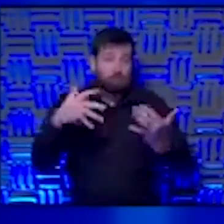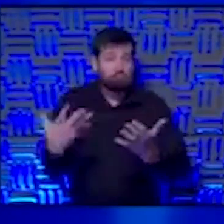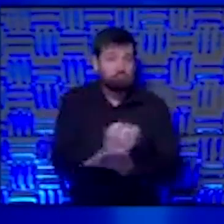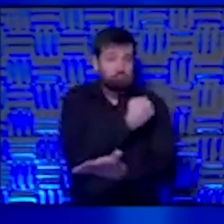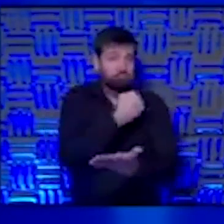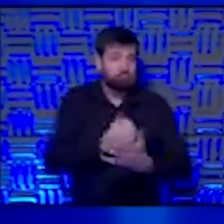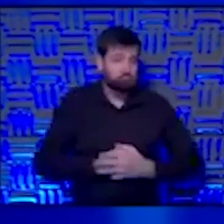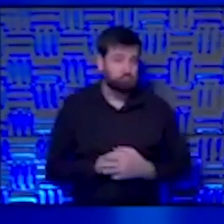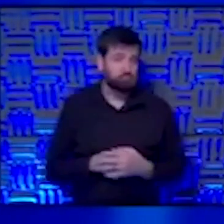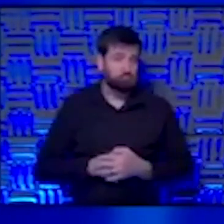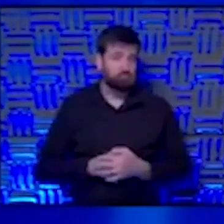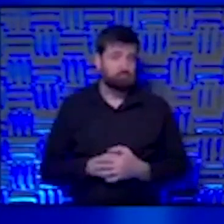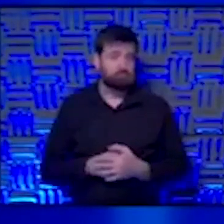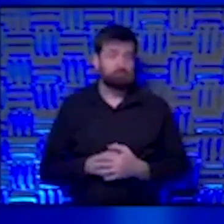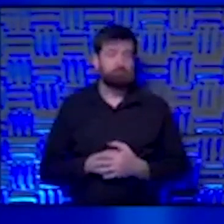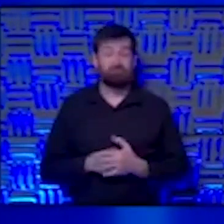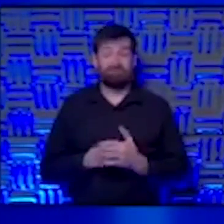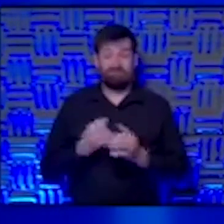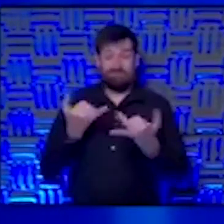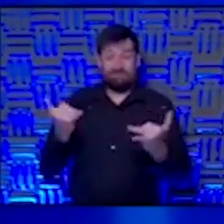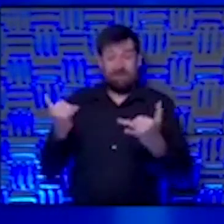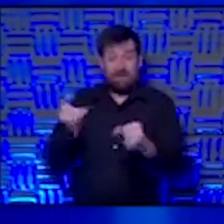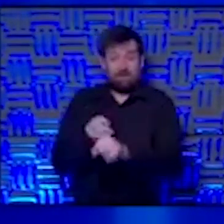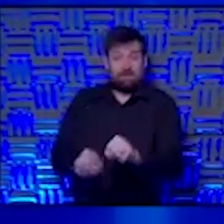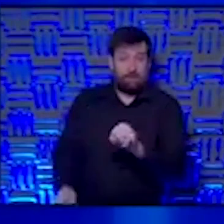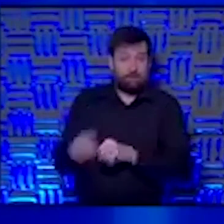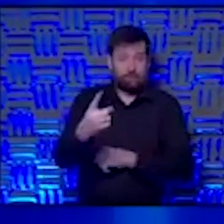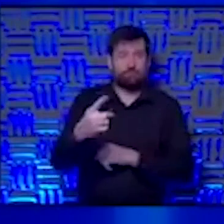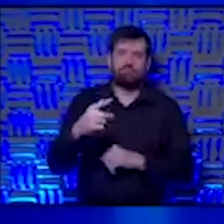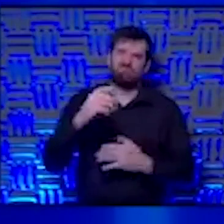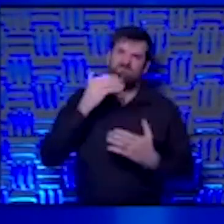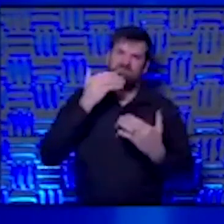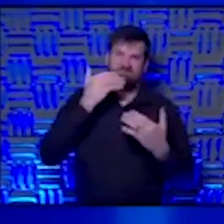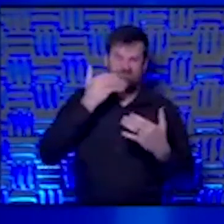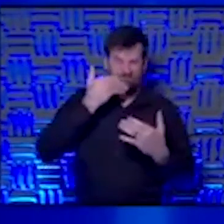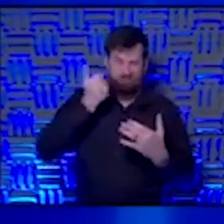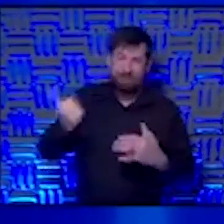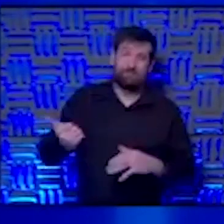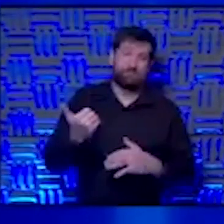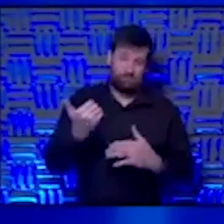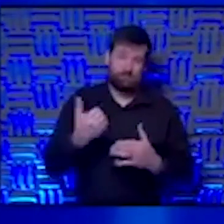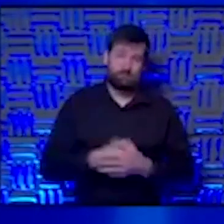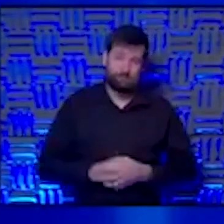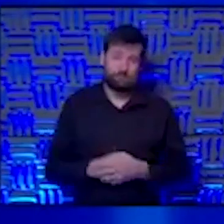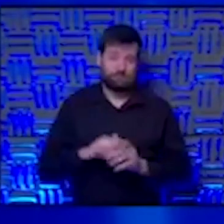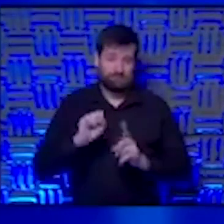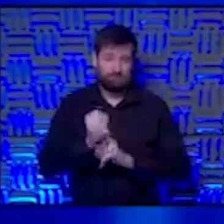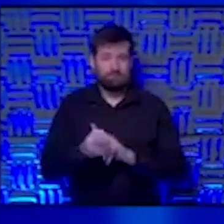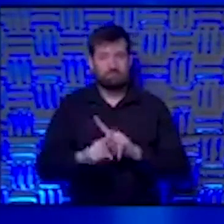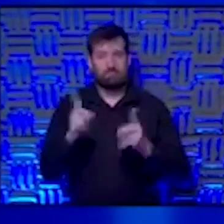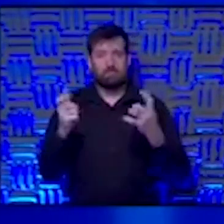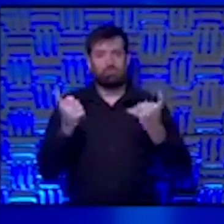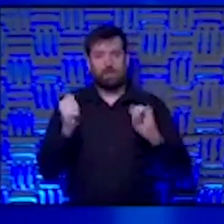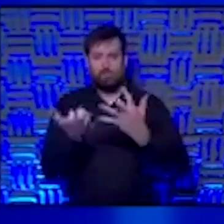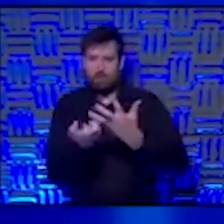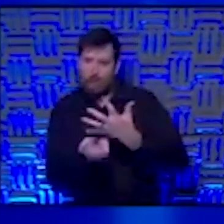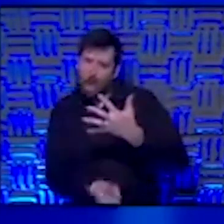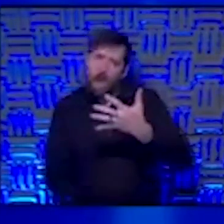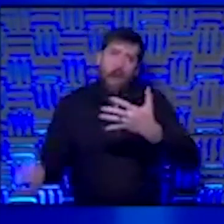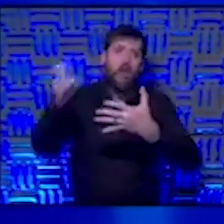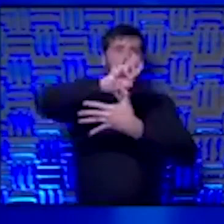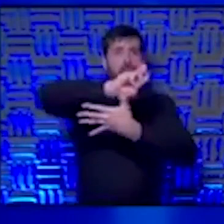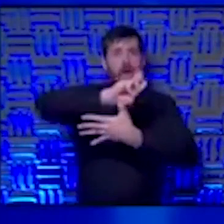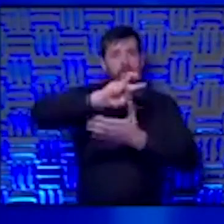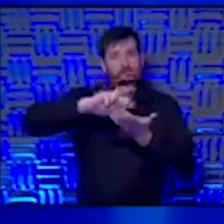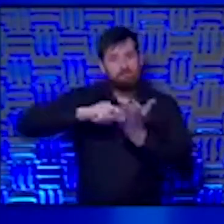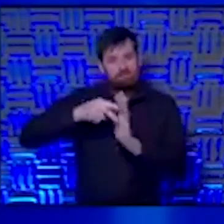opportunity. So by this time next year, we really should be in pretty darn good shape. But trying to jump to the head of the line and pushing